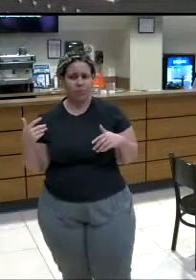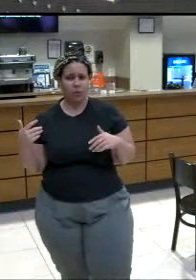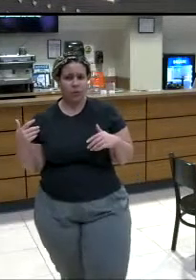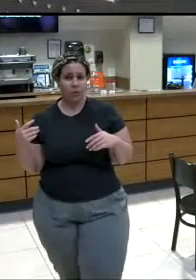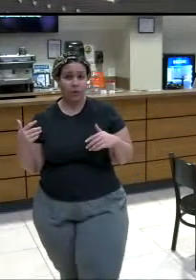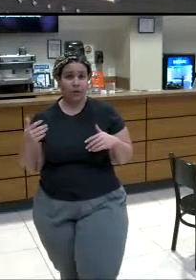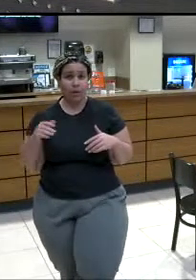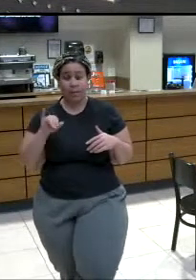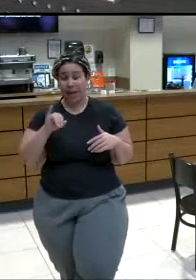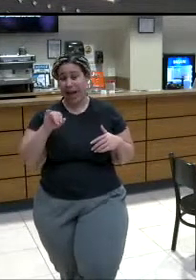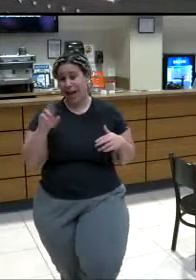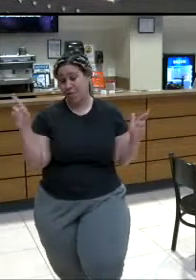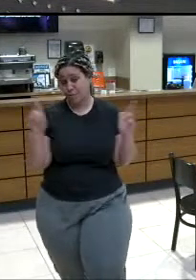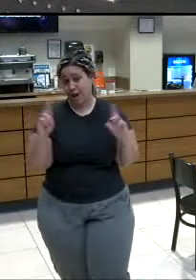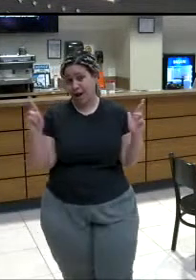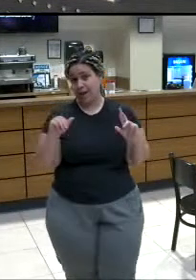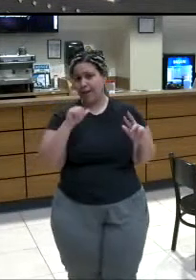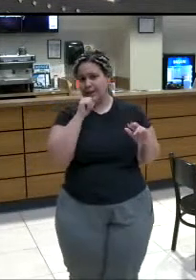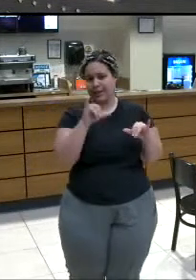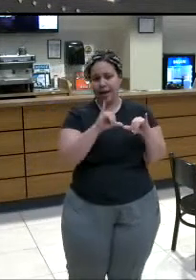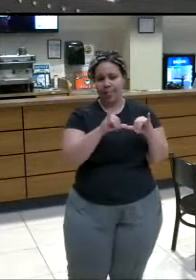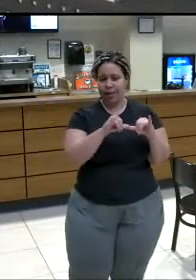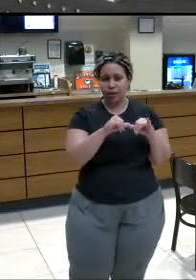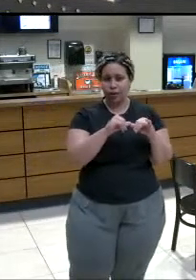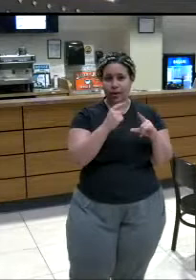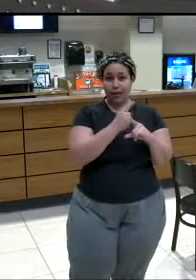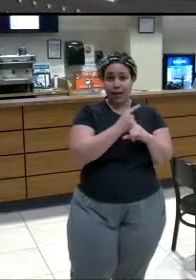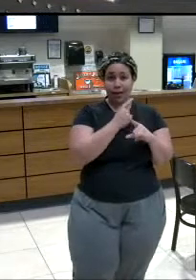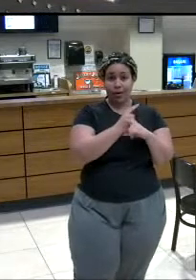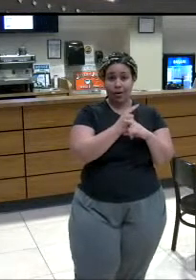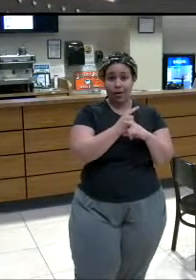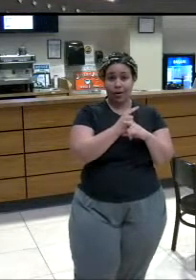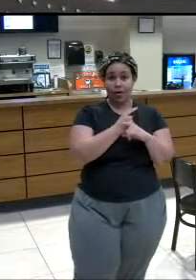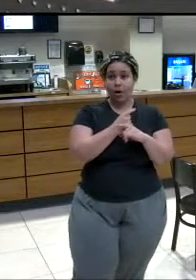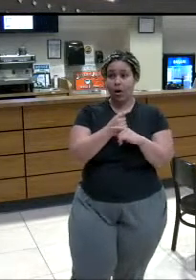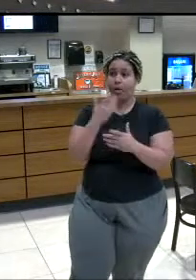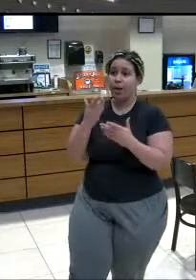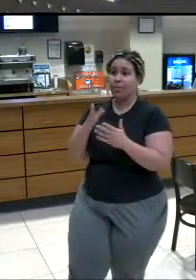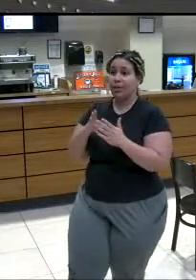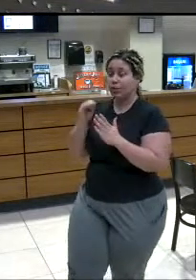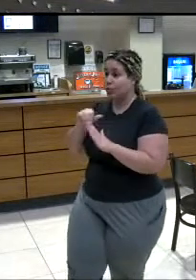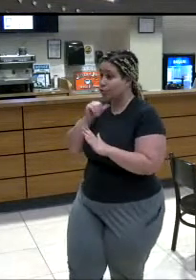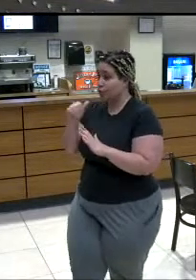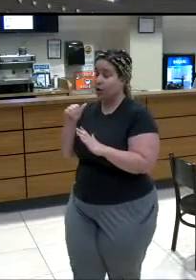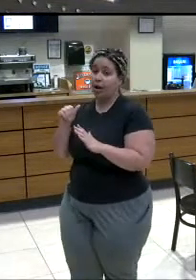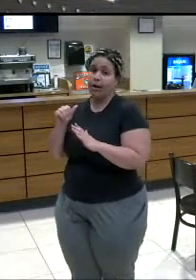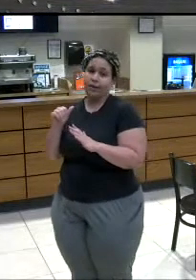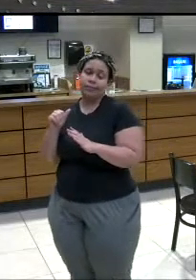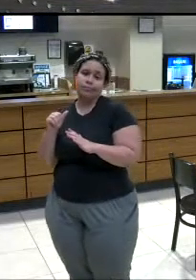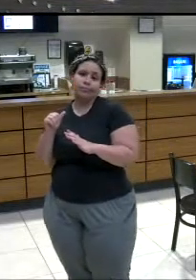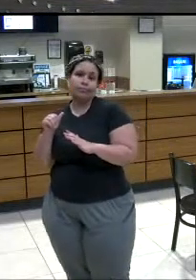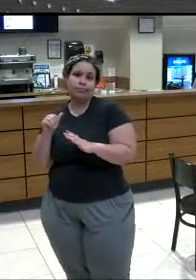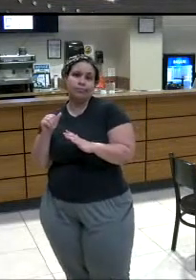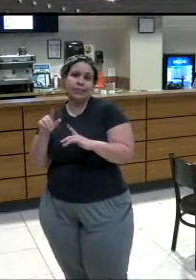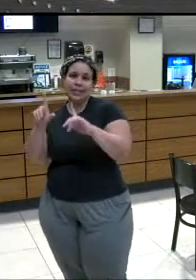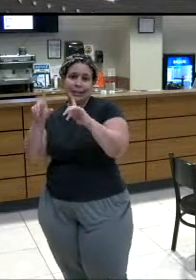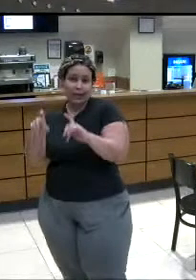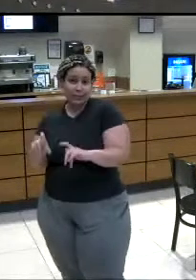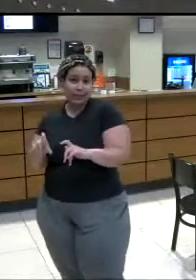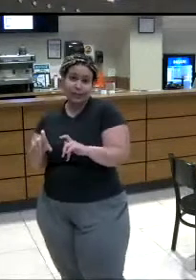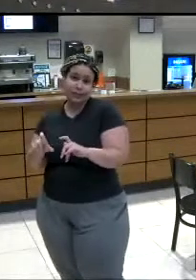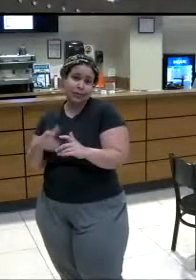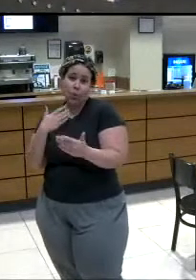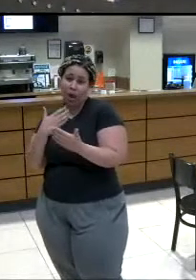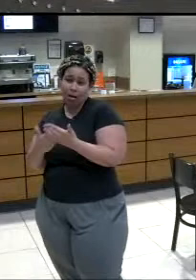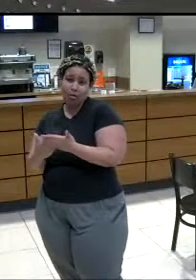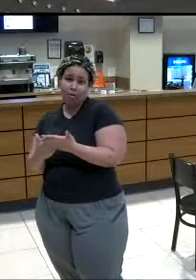iReady is not accurately measuring their performance, or the students aren't performing on it as they would be or as they could